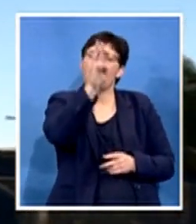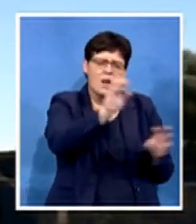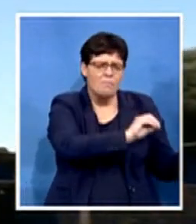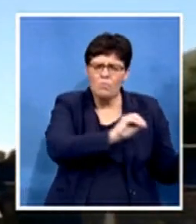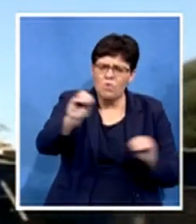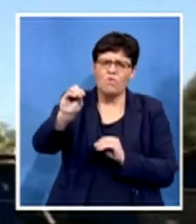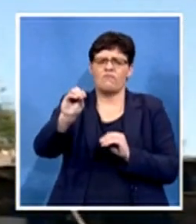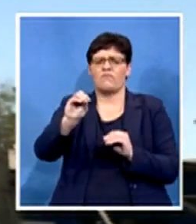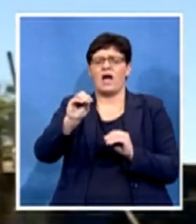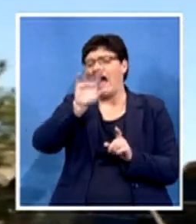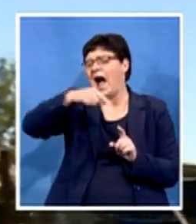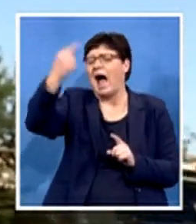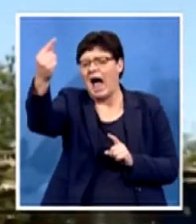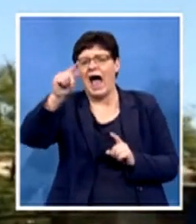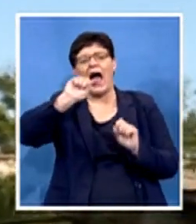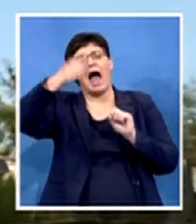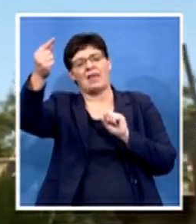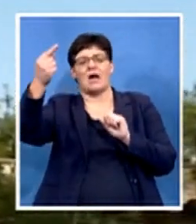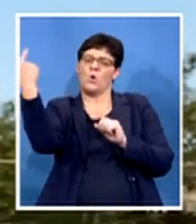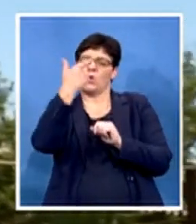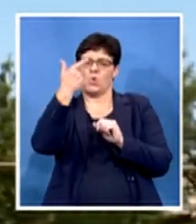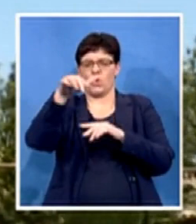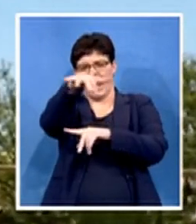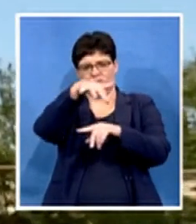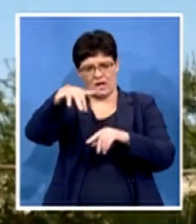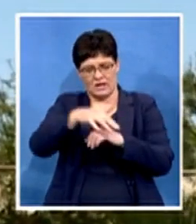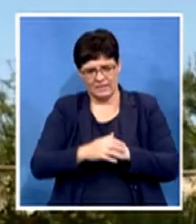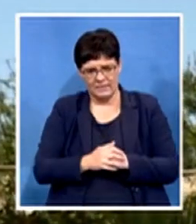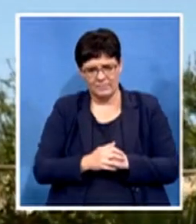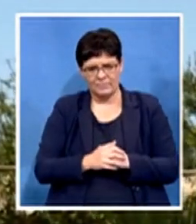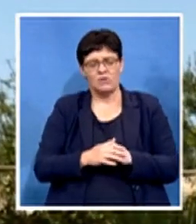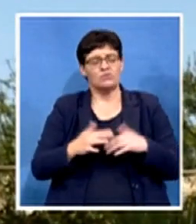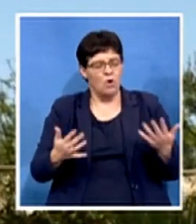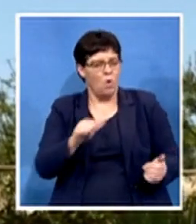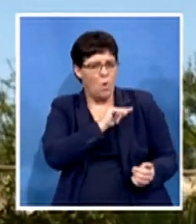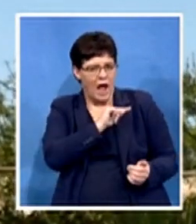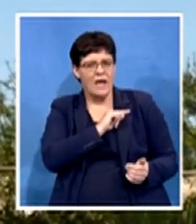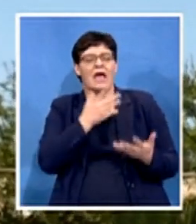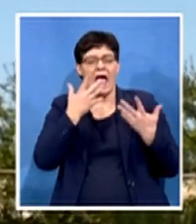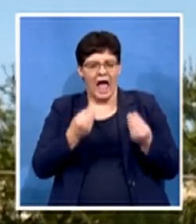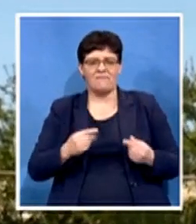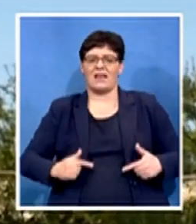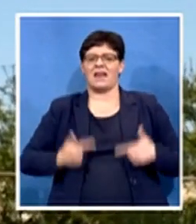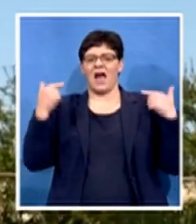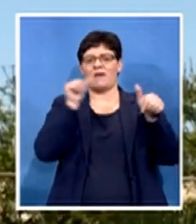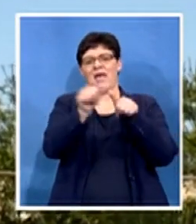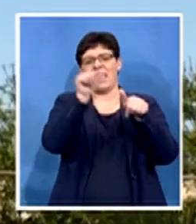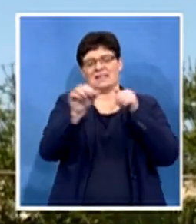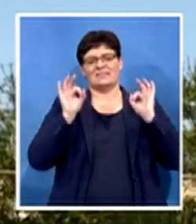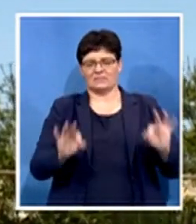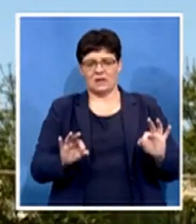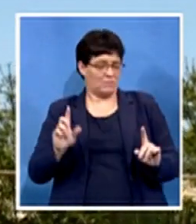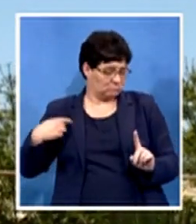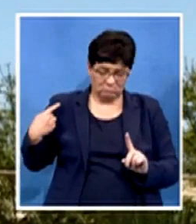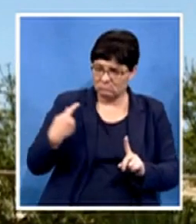to other areas so that they can have a good living conditions. But to this date, there's still